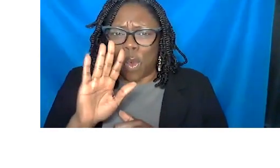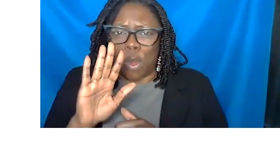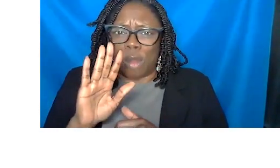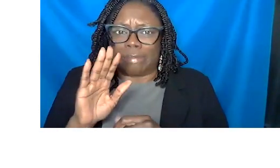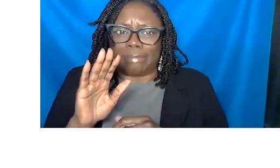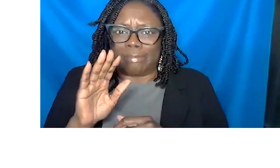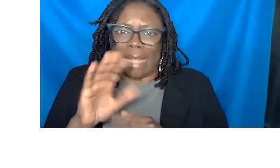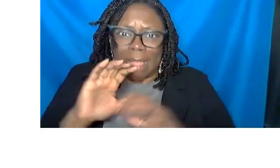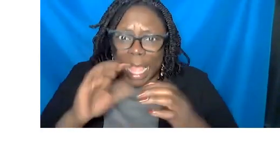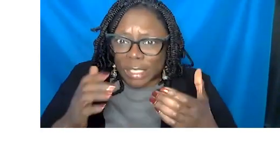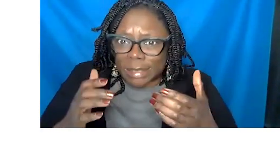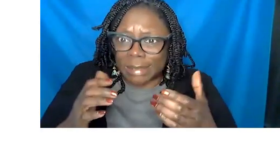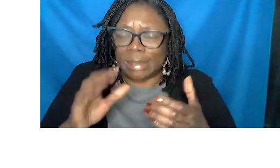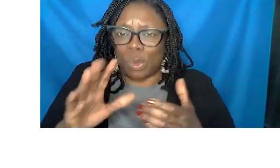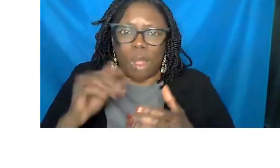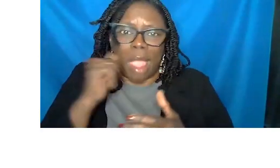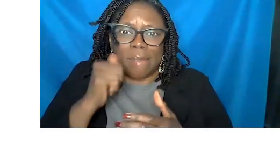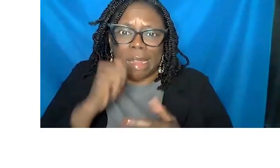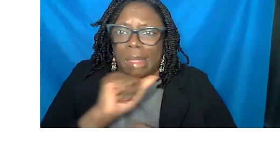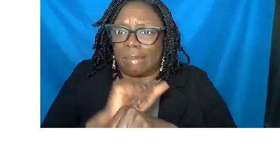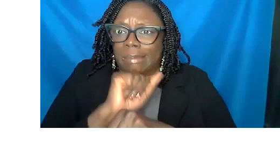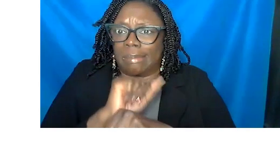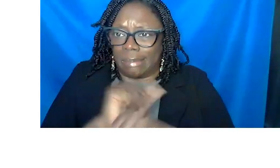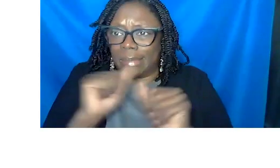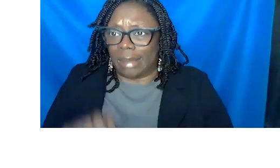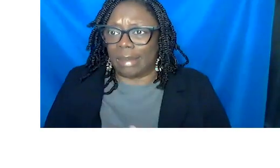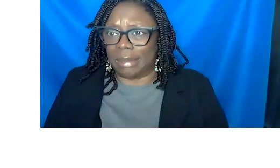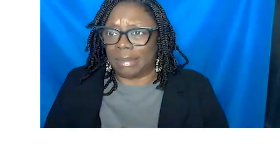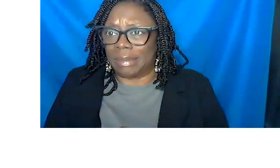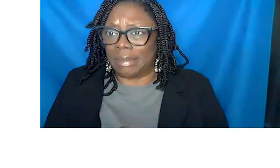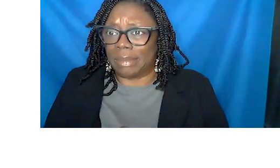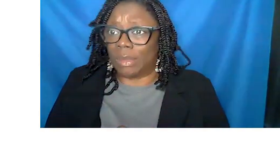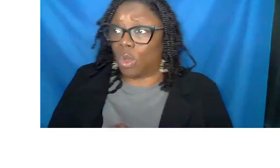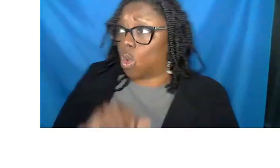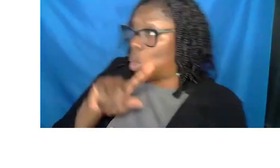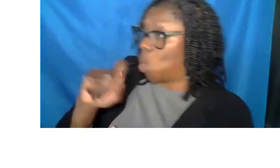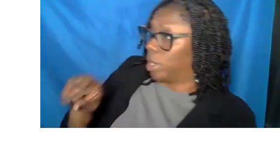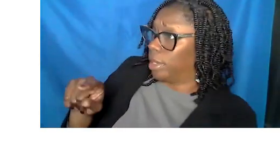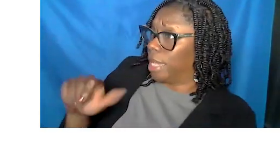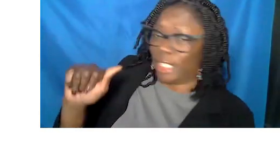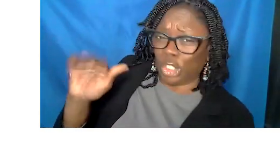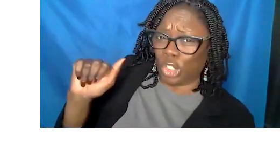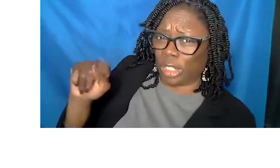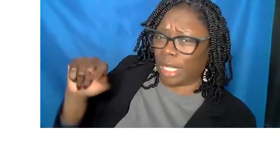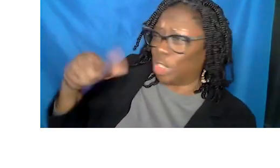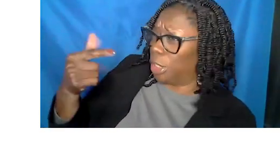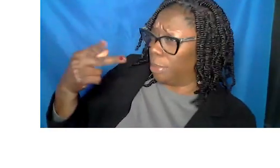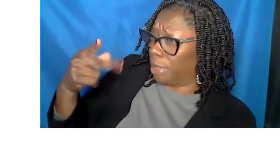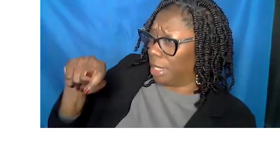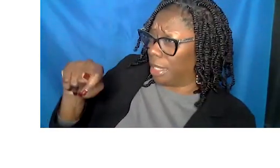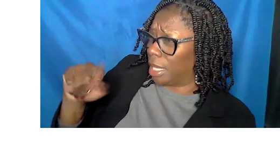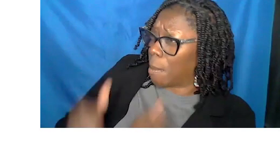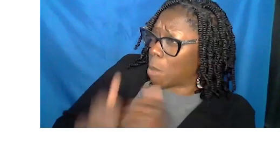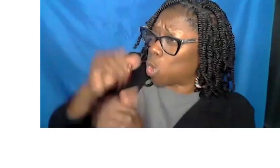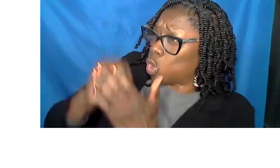practice and in your classes. Question: is ChatGPT the AI that most students are using, or are they